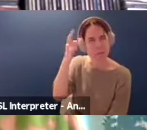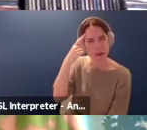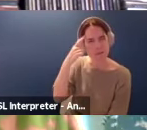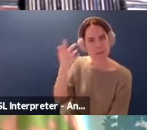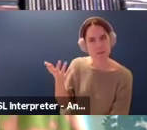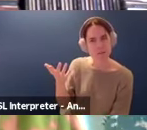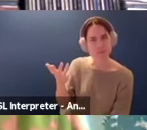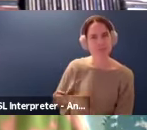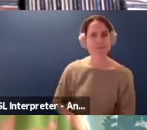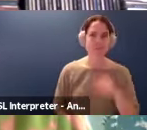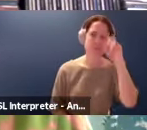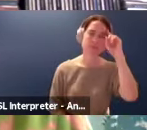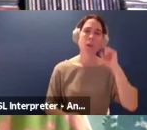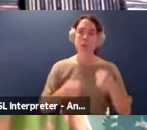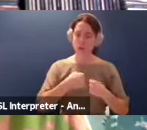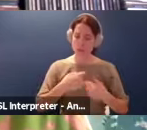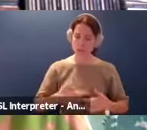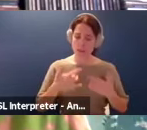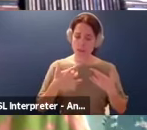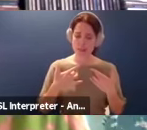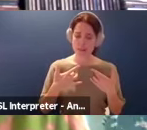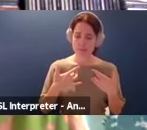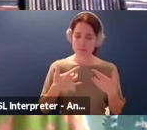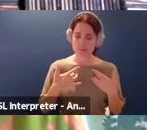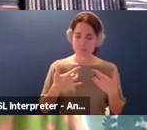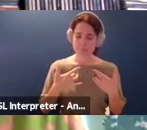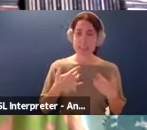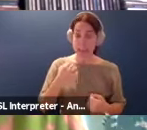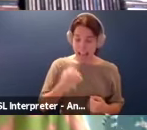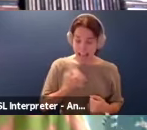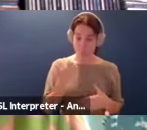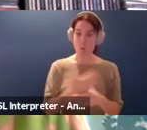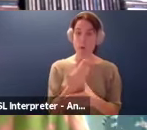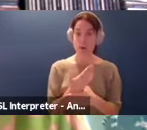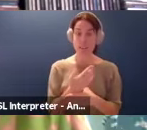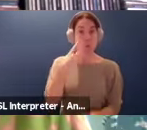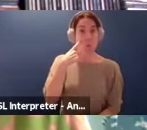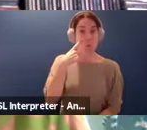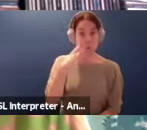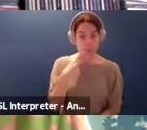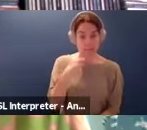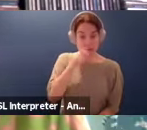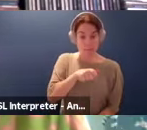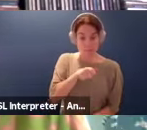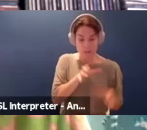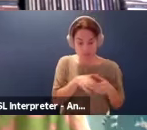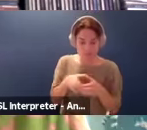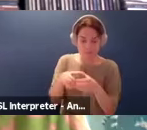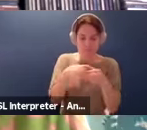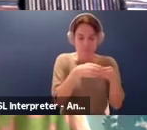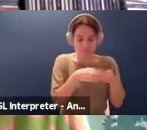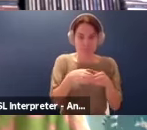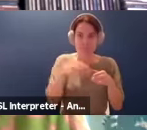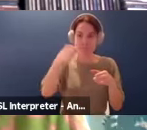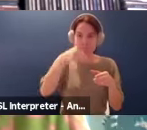so i really feel that our work as white people is to work together to unpack our own conditioning to